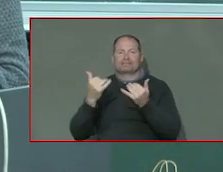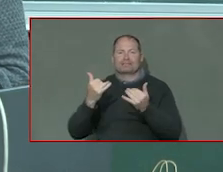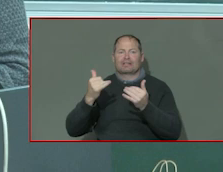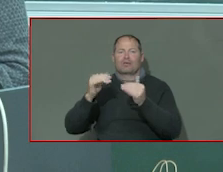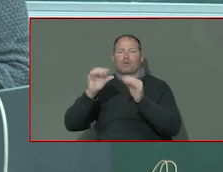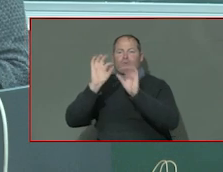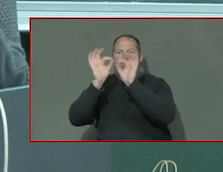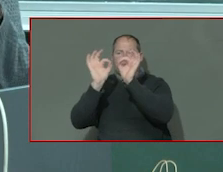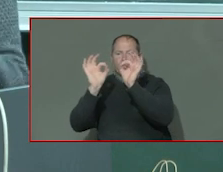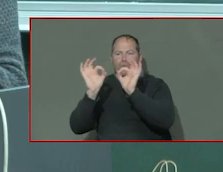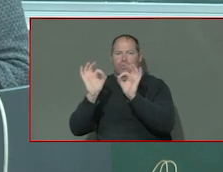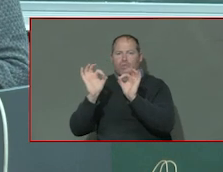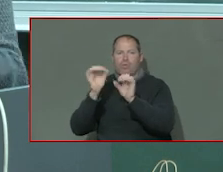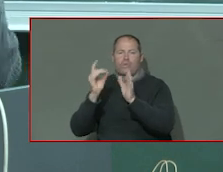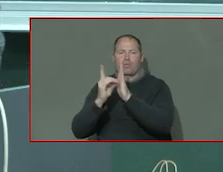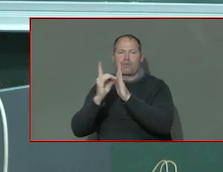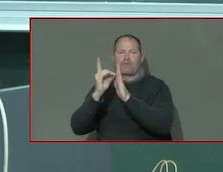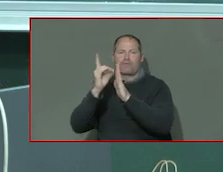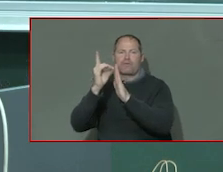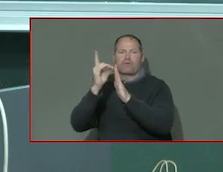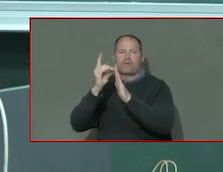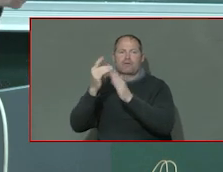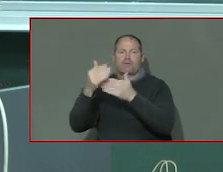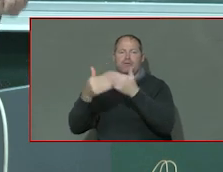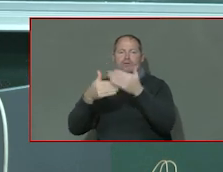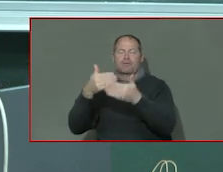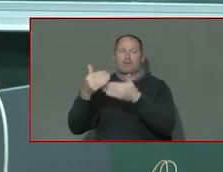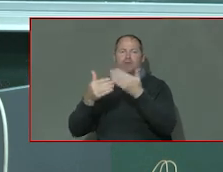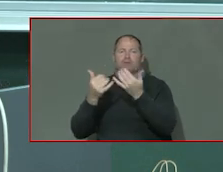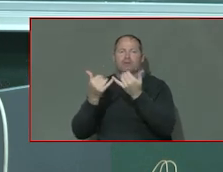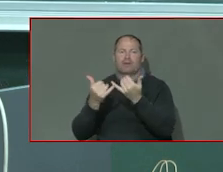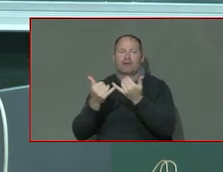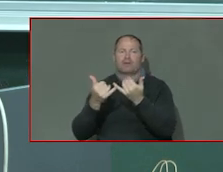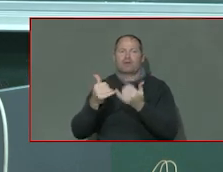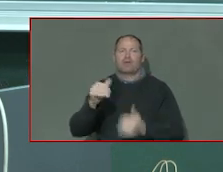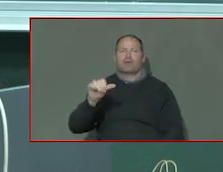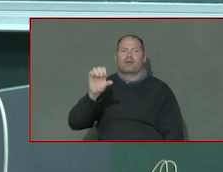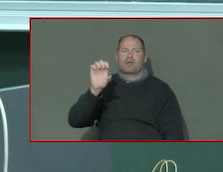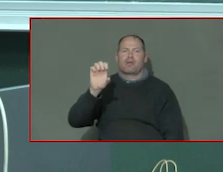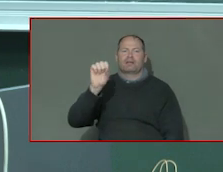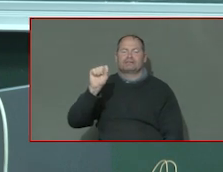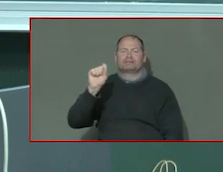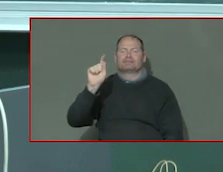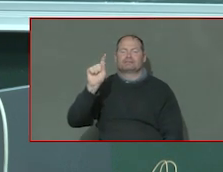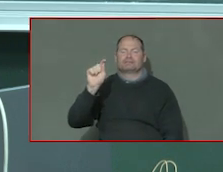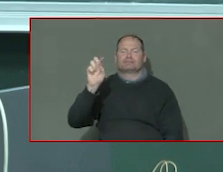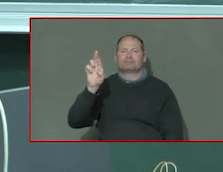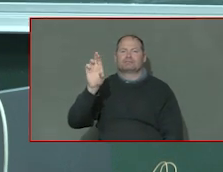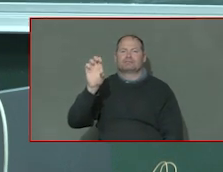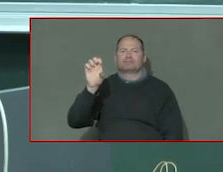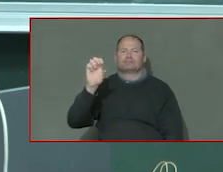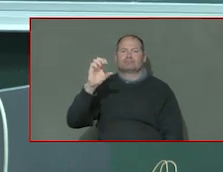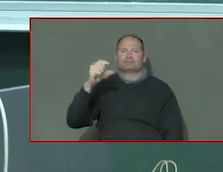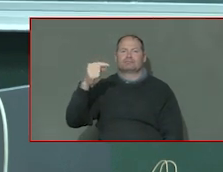of follicles will lead to estrogen that will be secreted. We start with the word that we ended